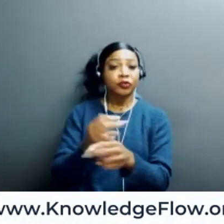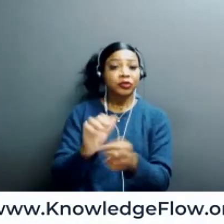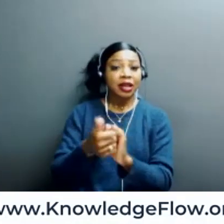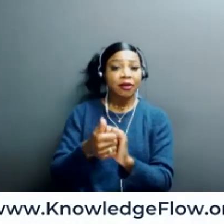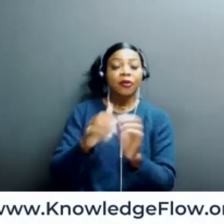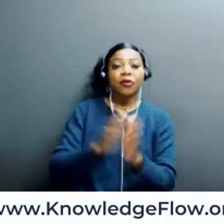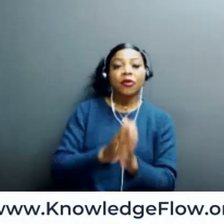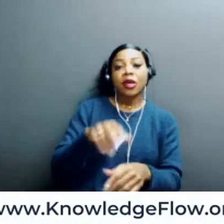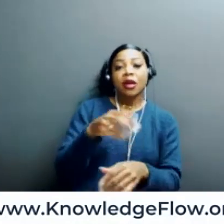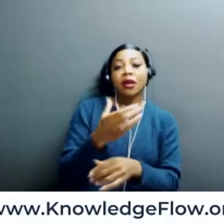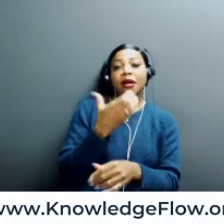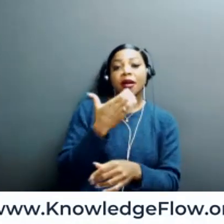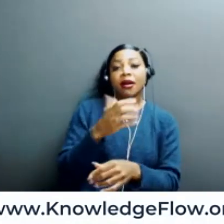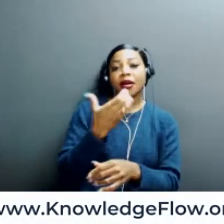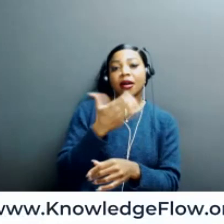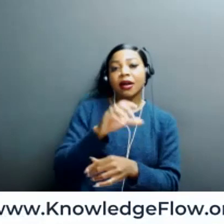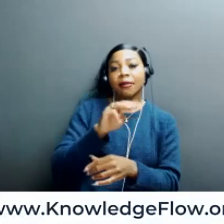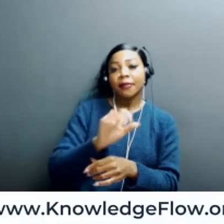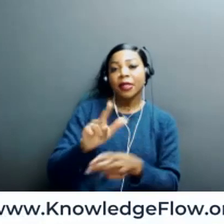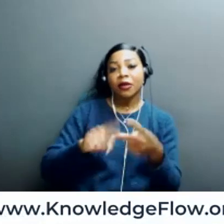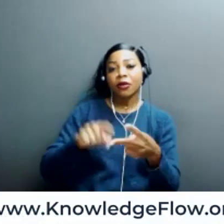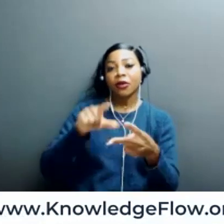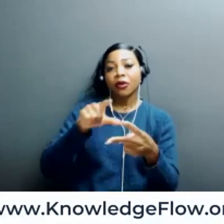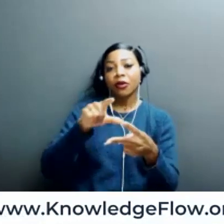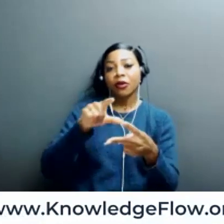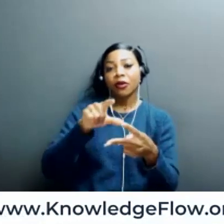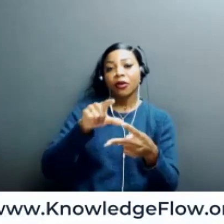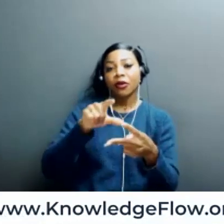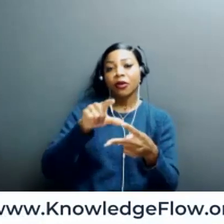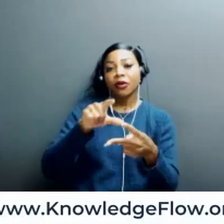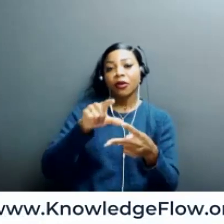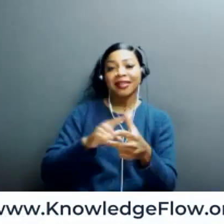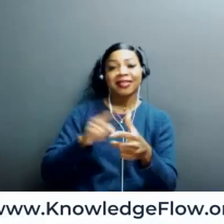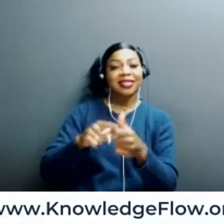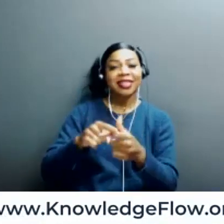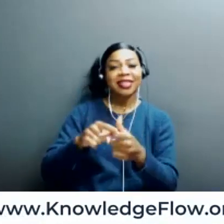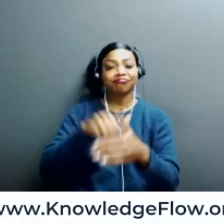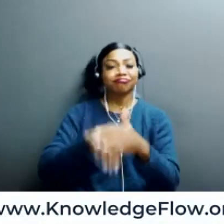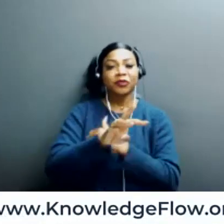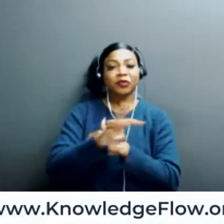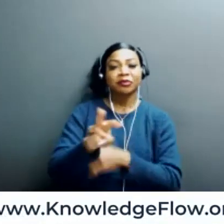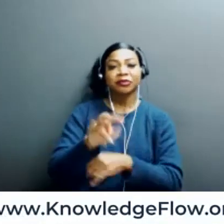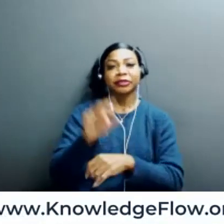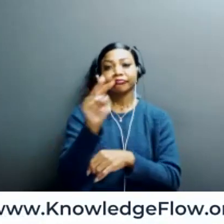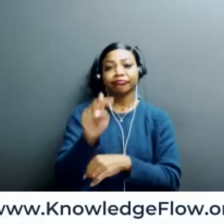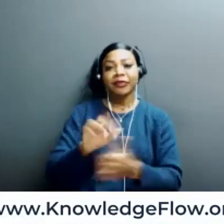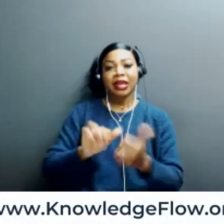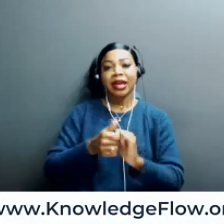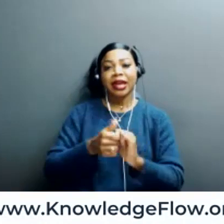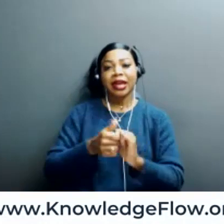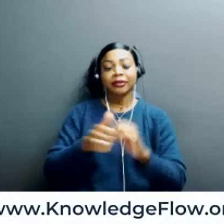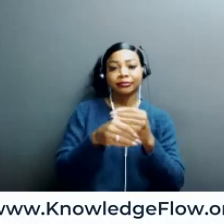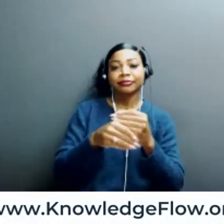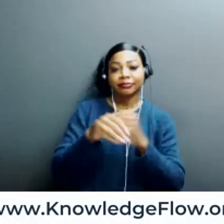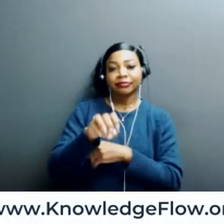you can just Google how to check for end-to-end encryption within the body of the email and I would say the